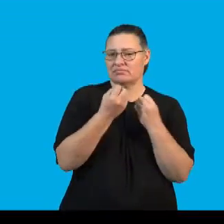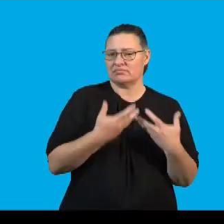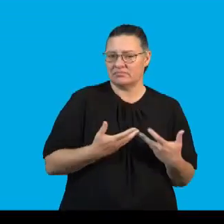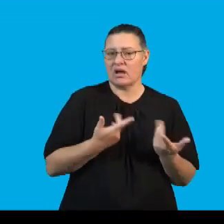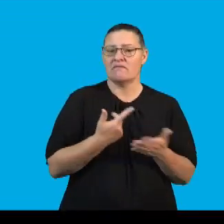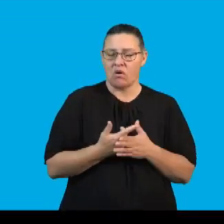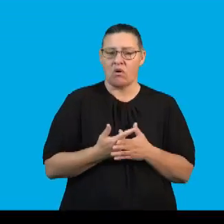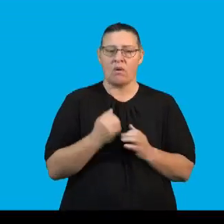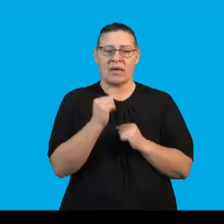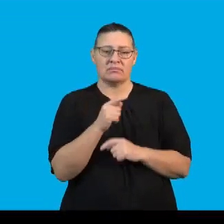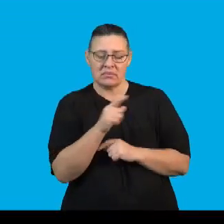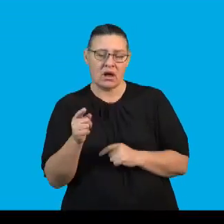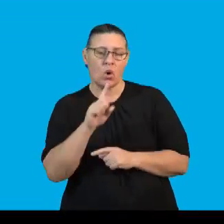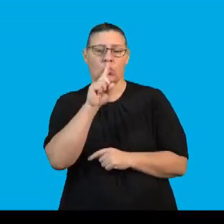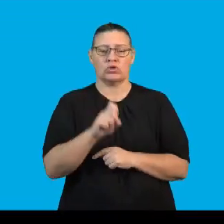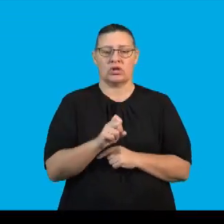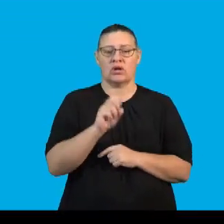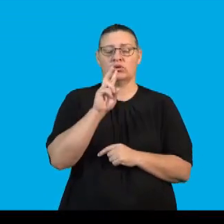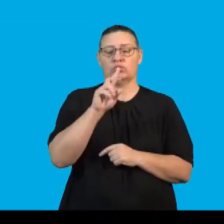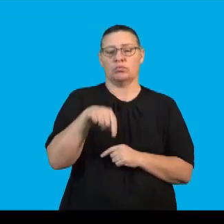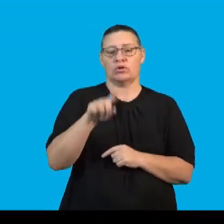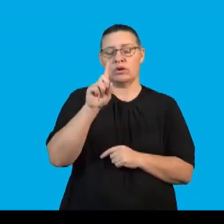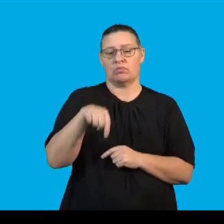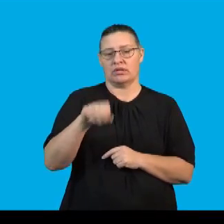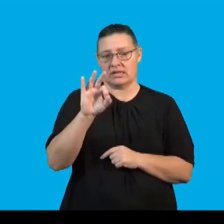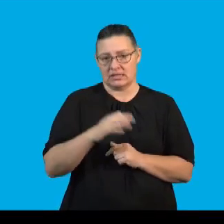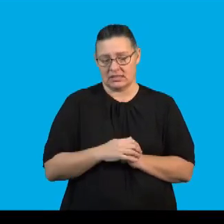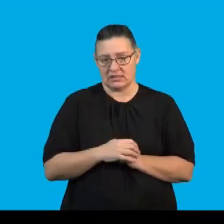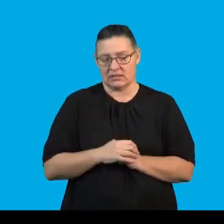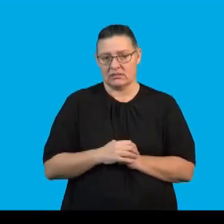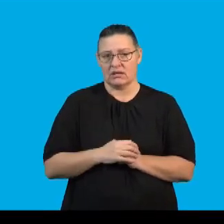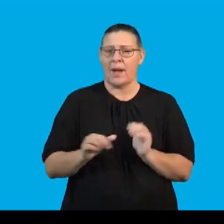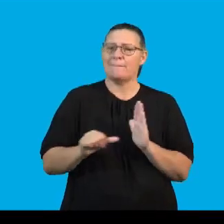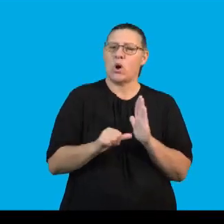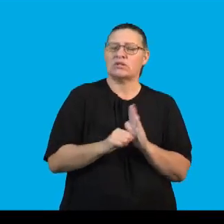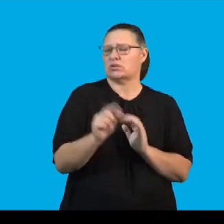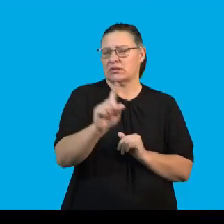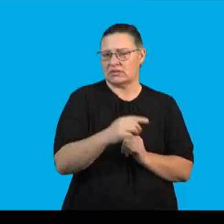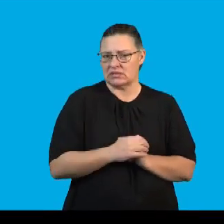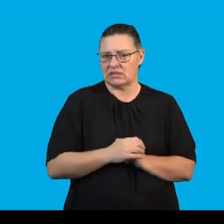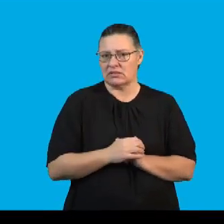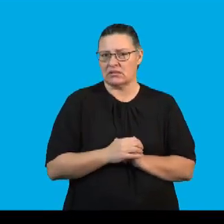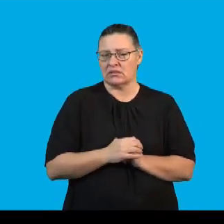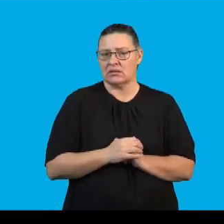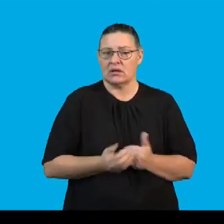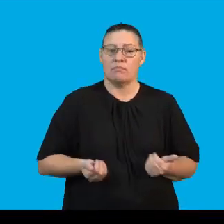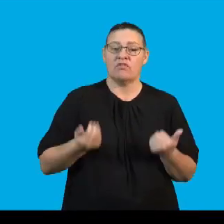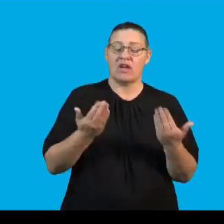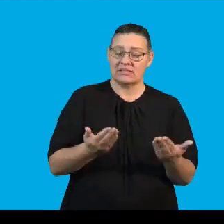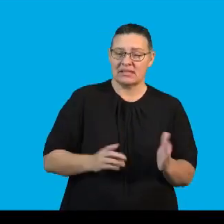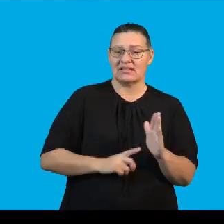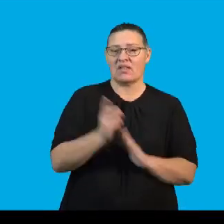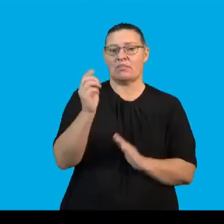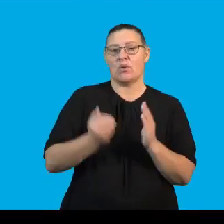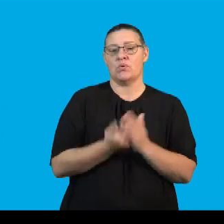feedback mechanism described in question 213. What is the importance? It prevents